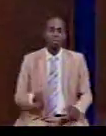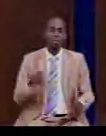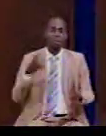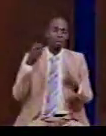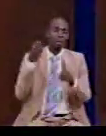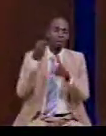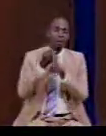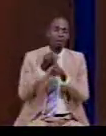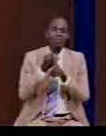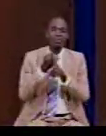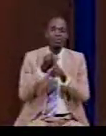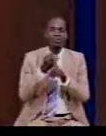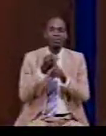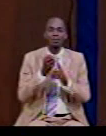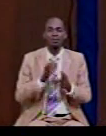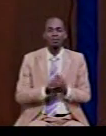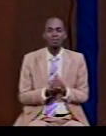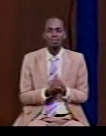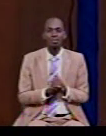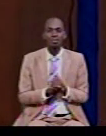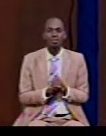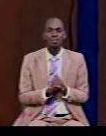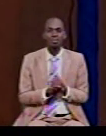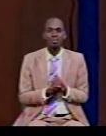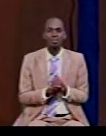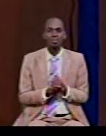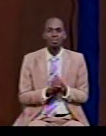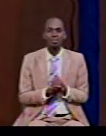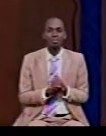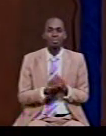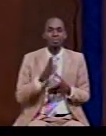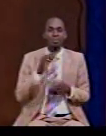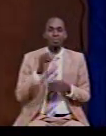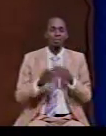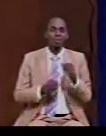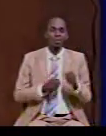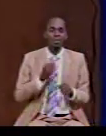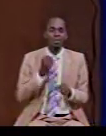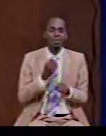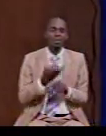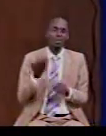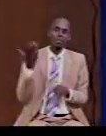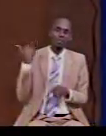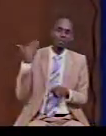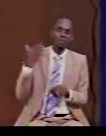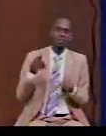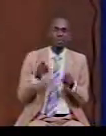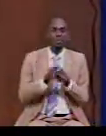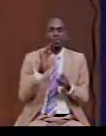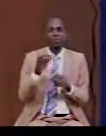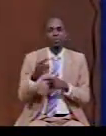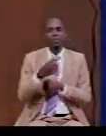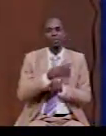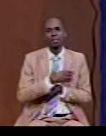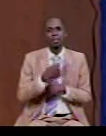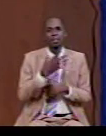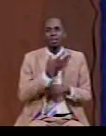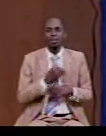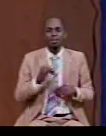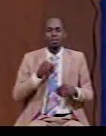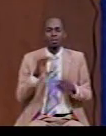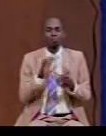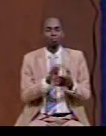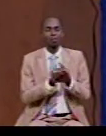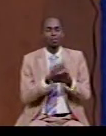Have flipped by like 50 days, and we celebrate the golden jubilee in a special way of the ministry of